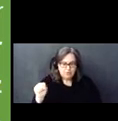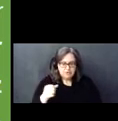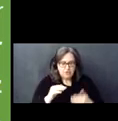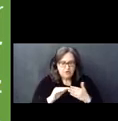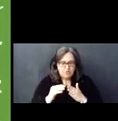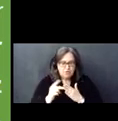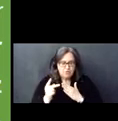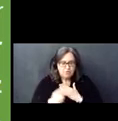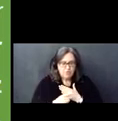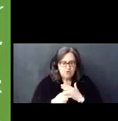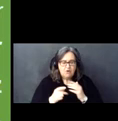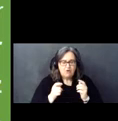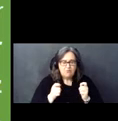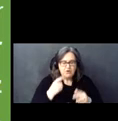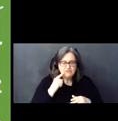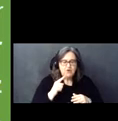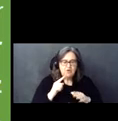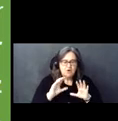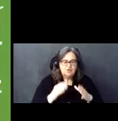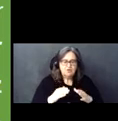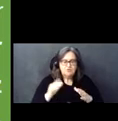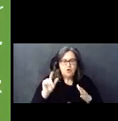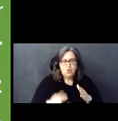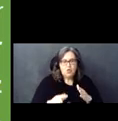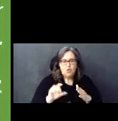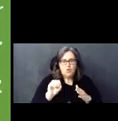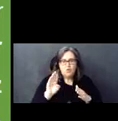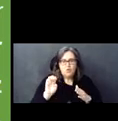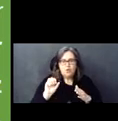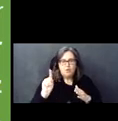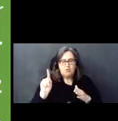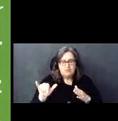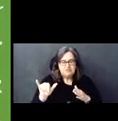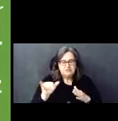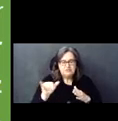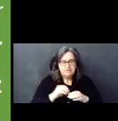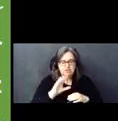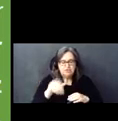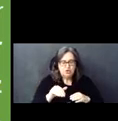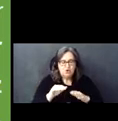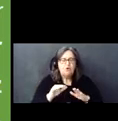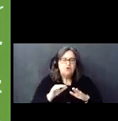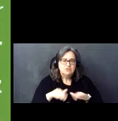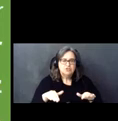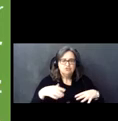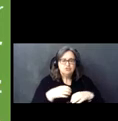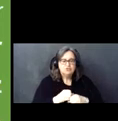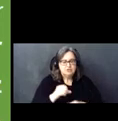Obesity in Chicago Children, commonly referred to as CLOCC. And Cosmos